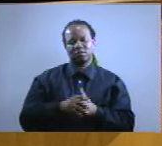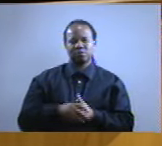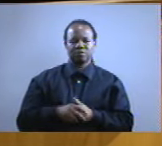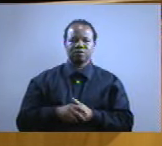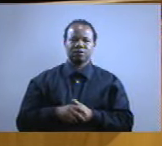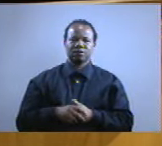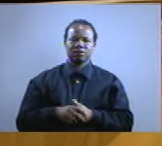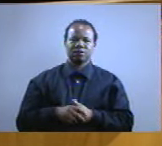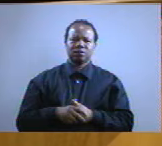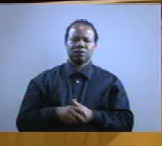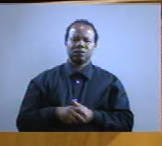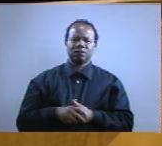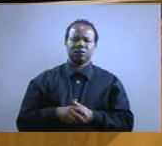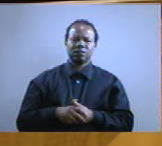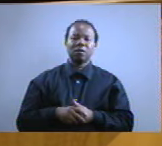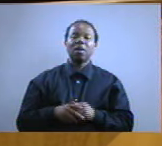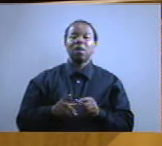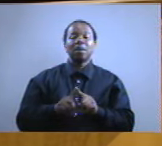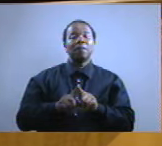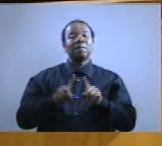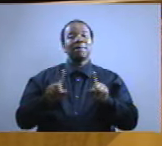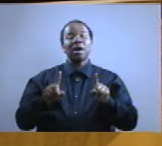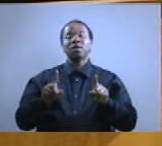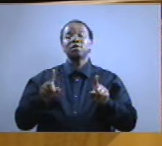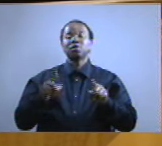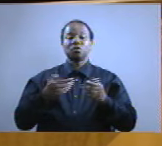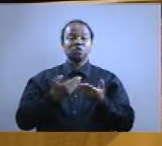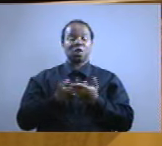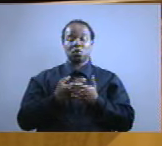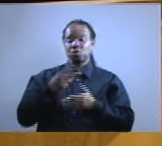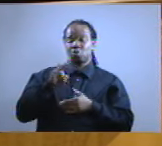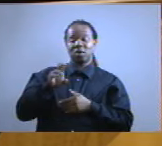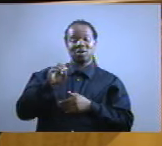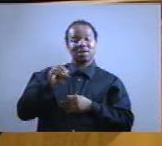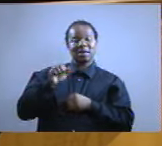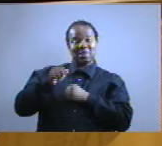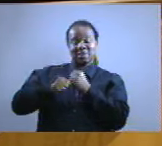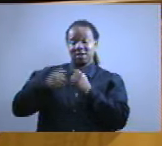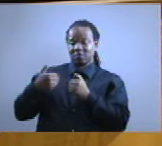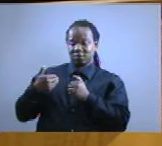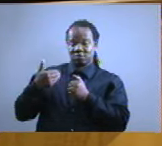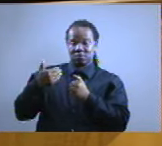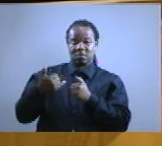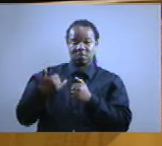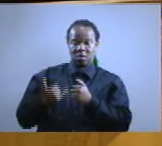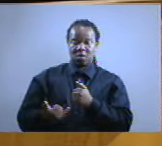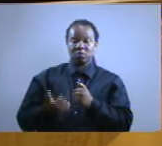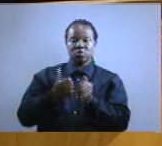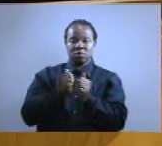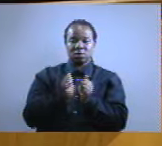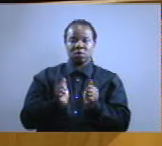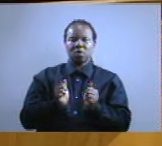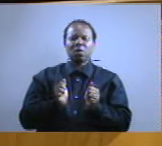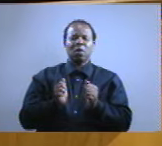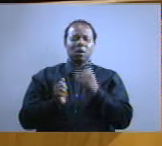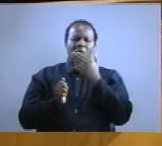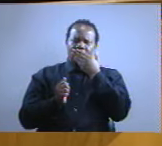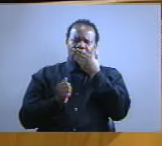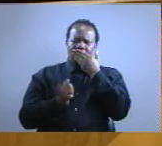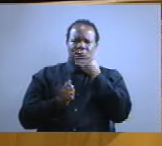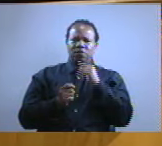to suggest that we today, 20 years after the democratic dispensation, need to be talking about